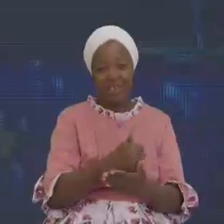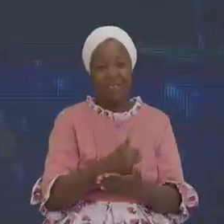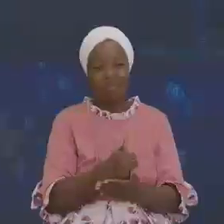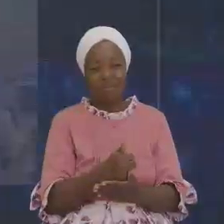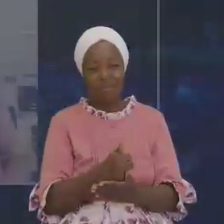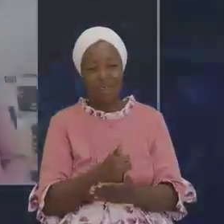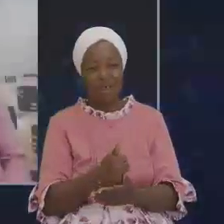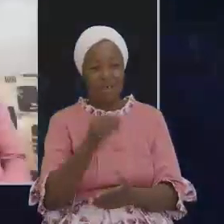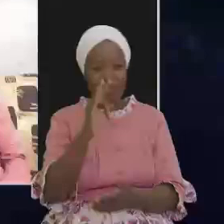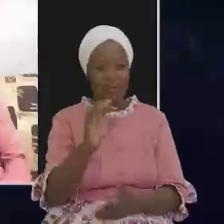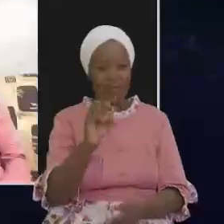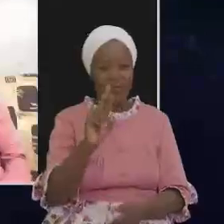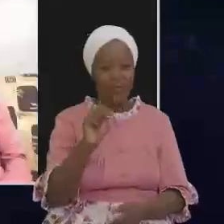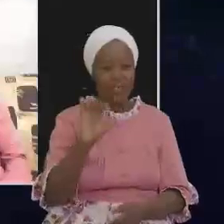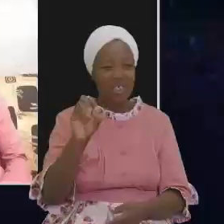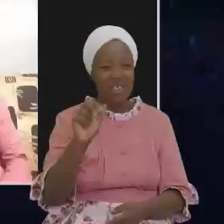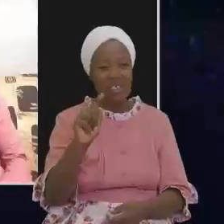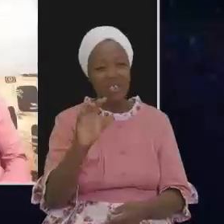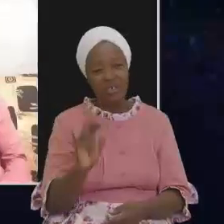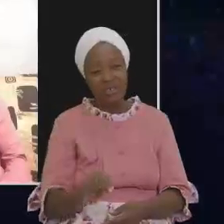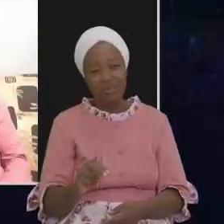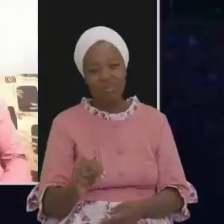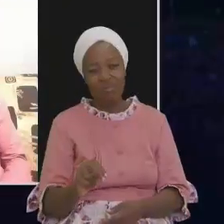lasciviousness. Look at verse 20,